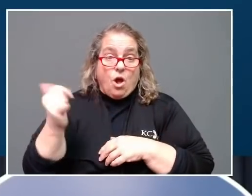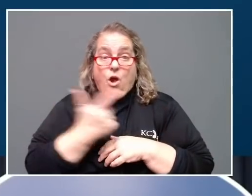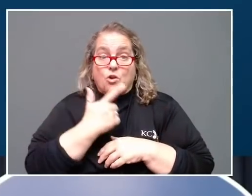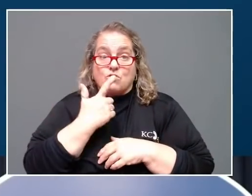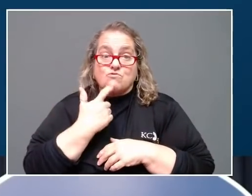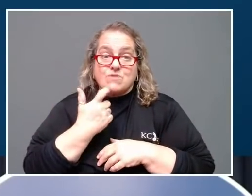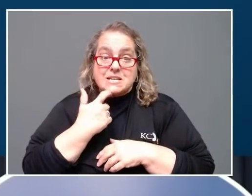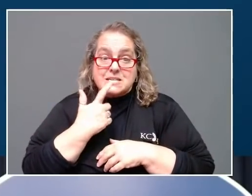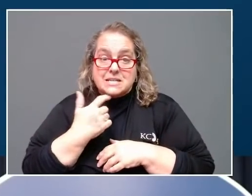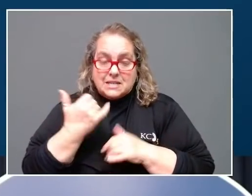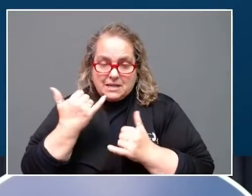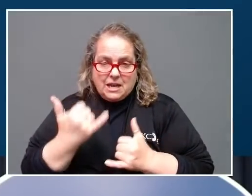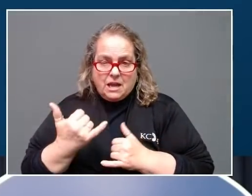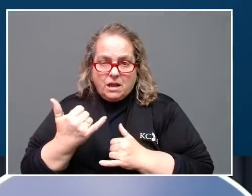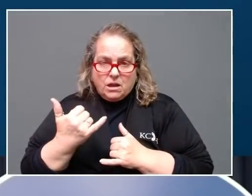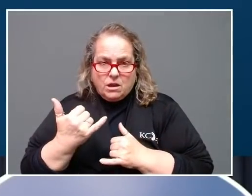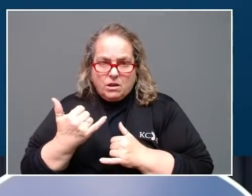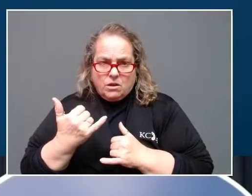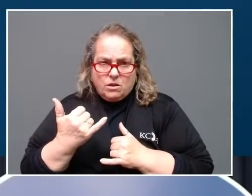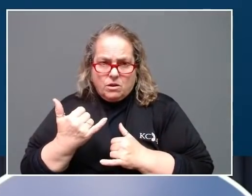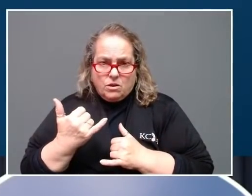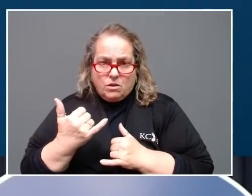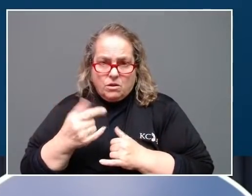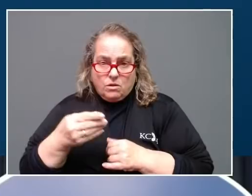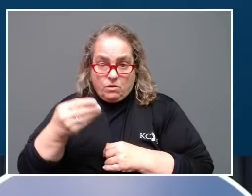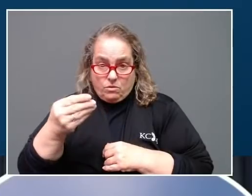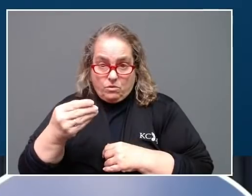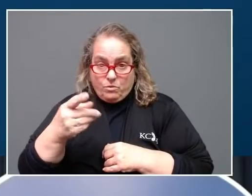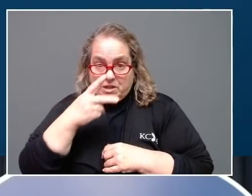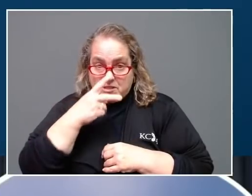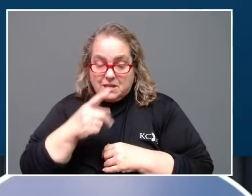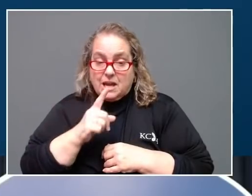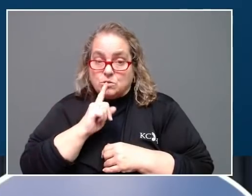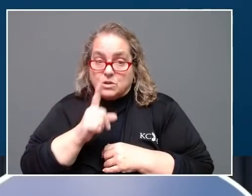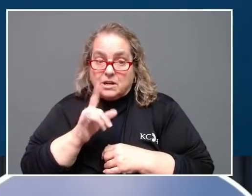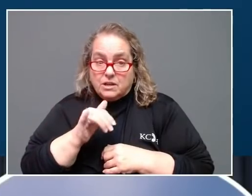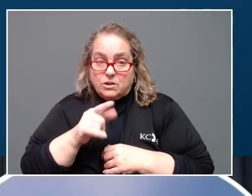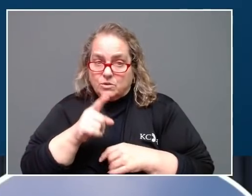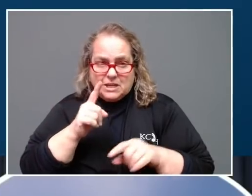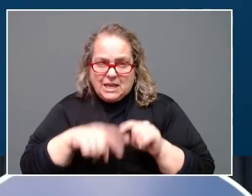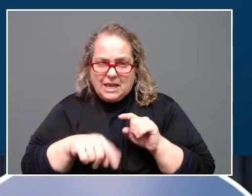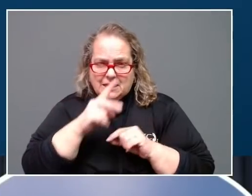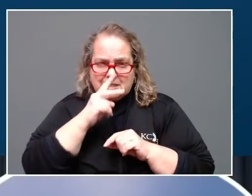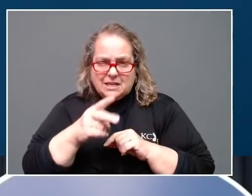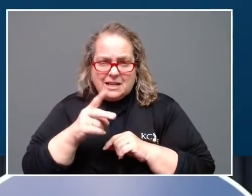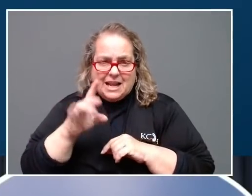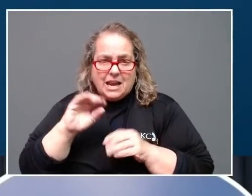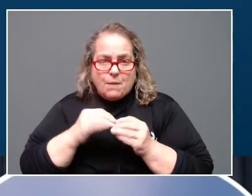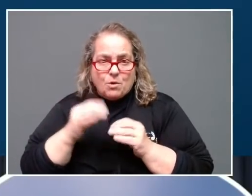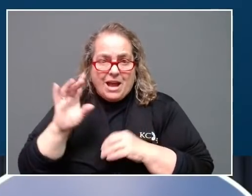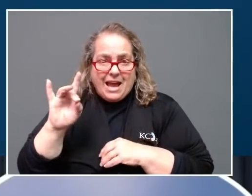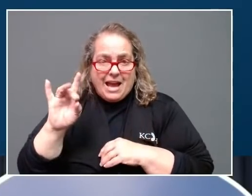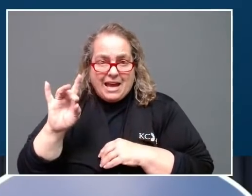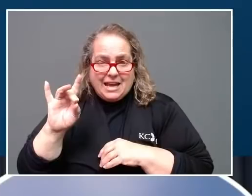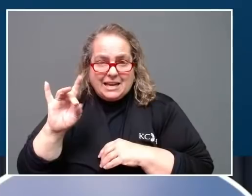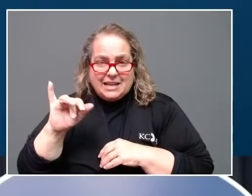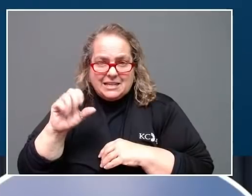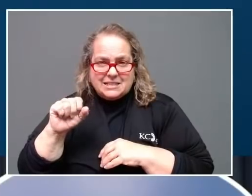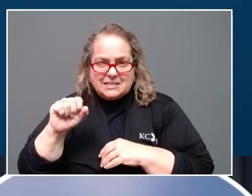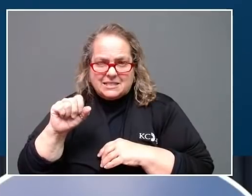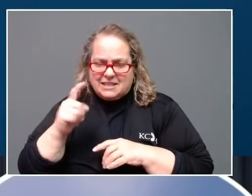On this one, actually, you can't see the 8 is a slightly different